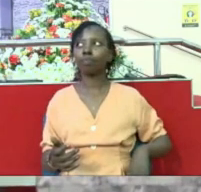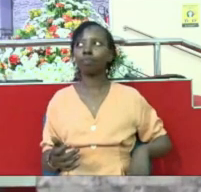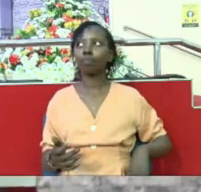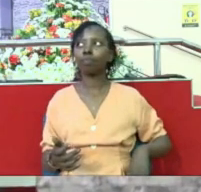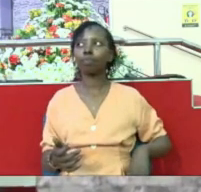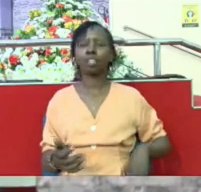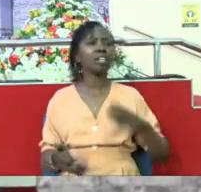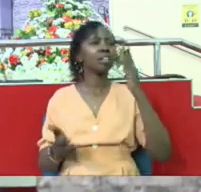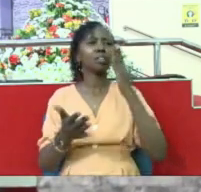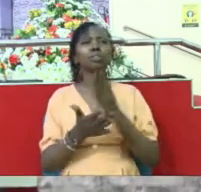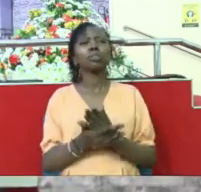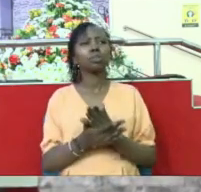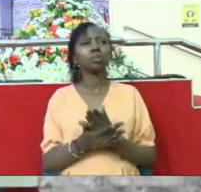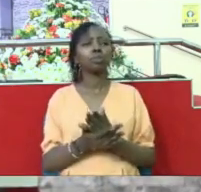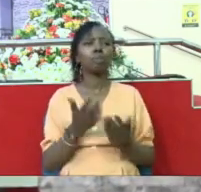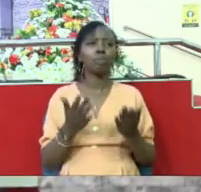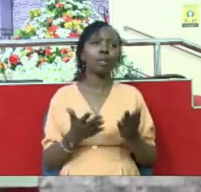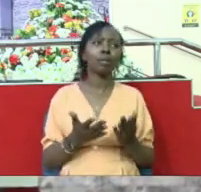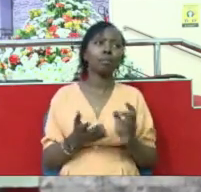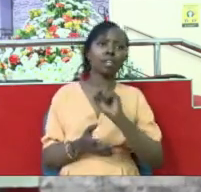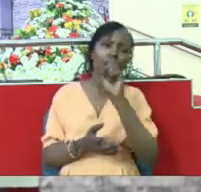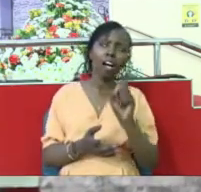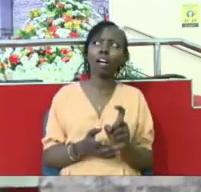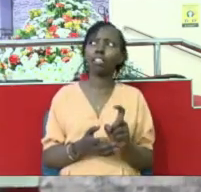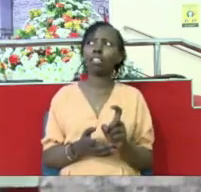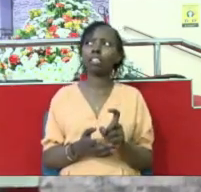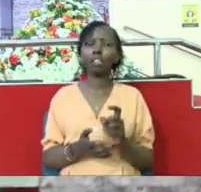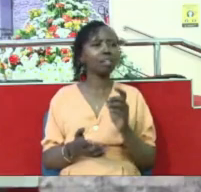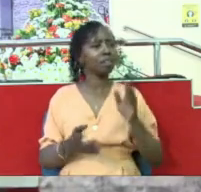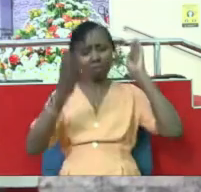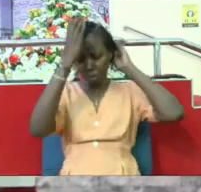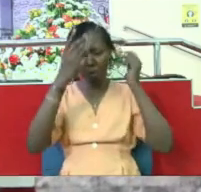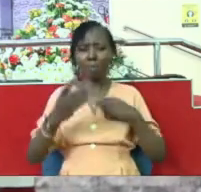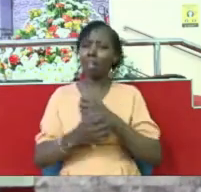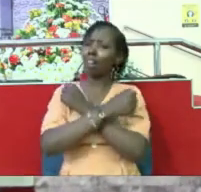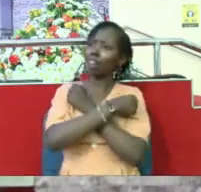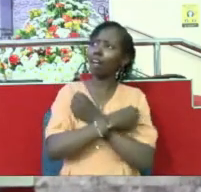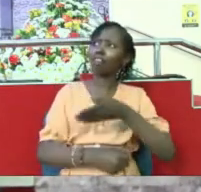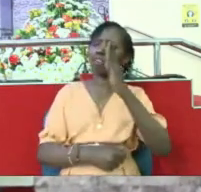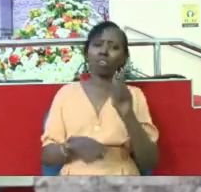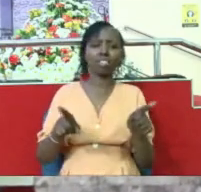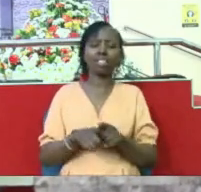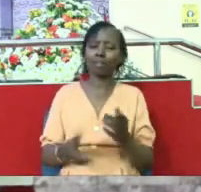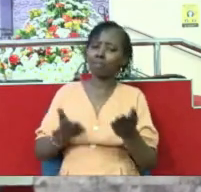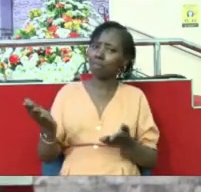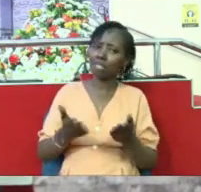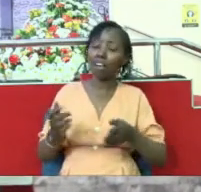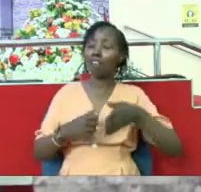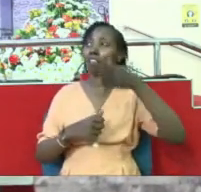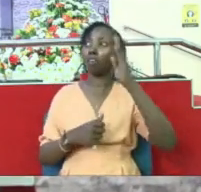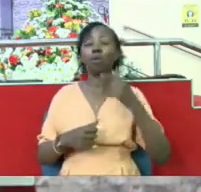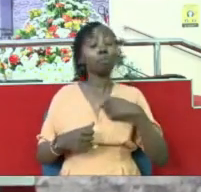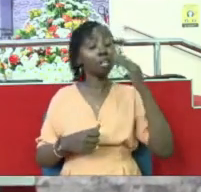Of course, some of you are asking, Bishop, you know I love him. I serve the Lord with you. I know, but I